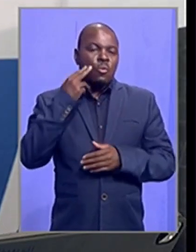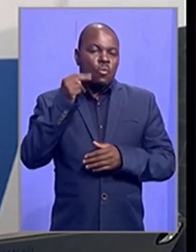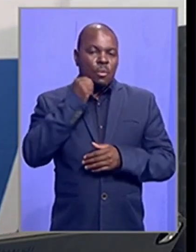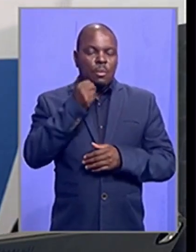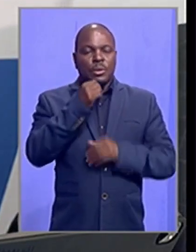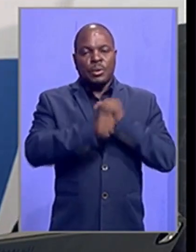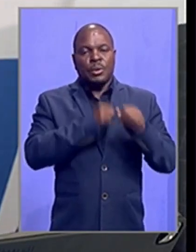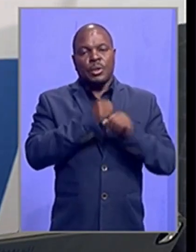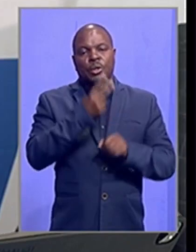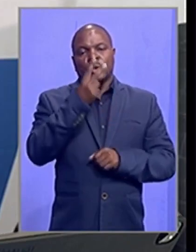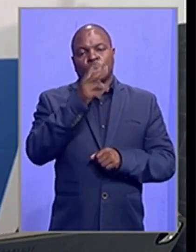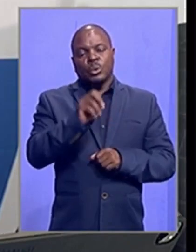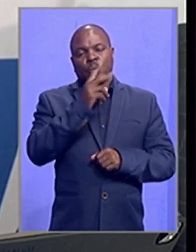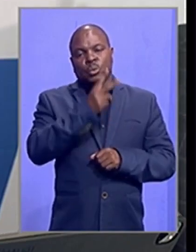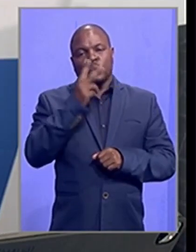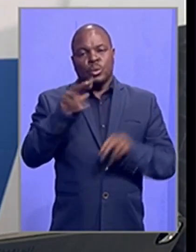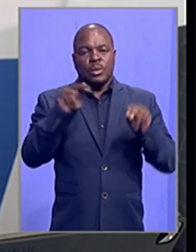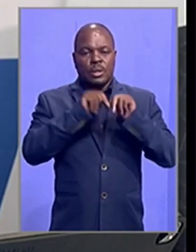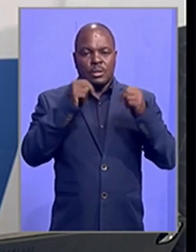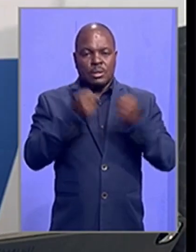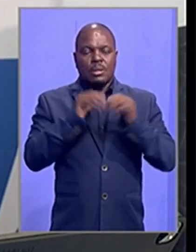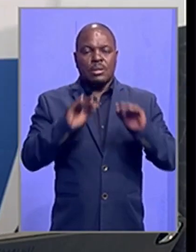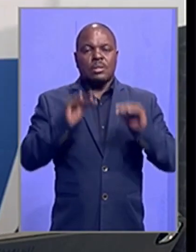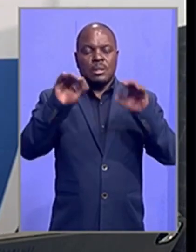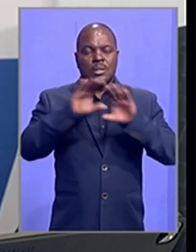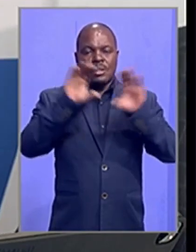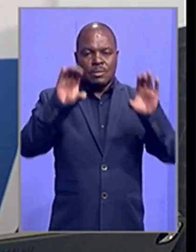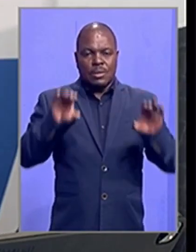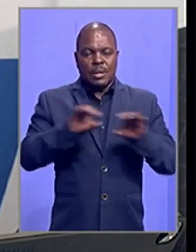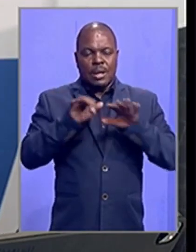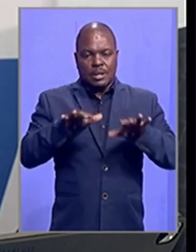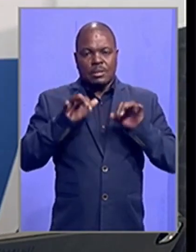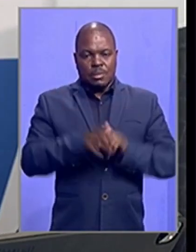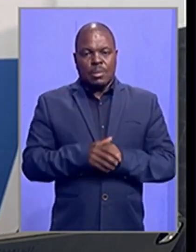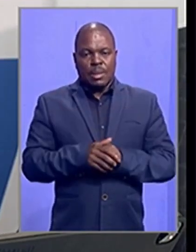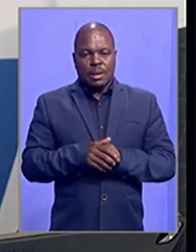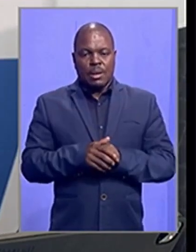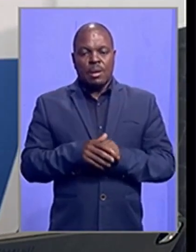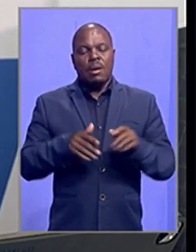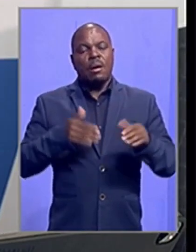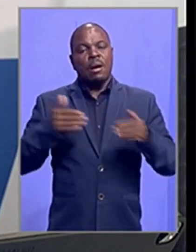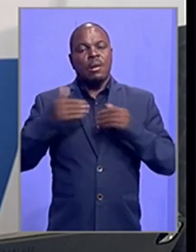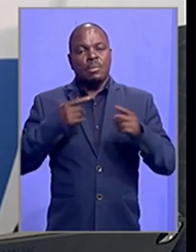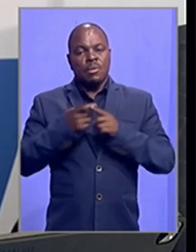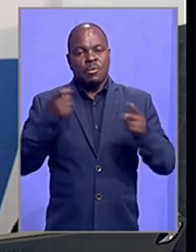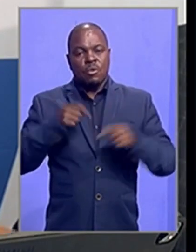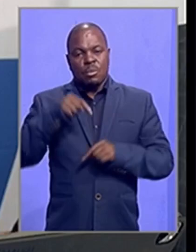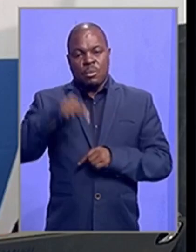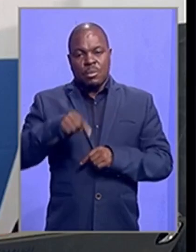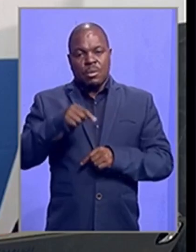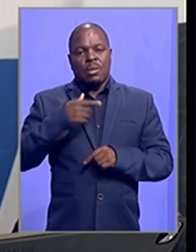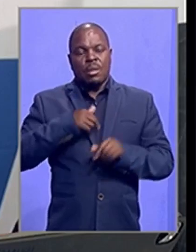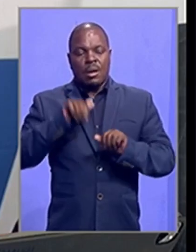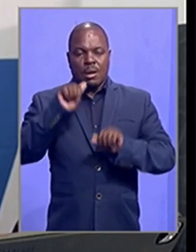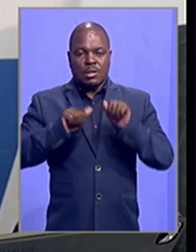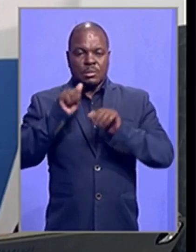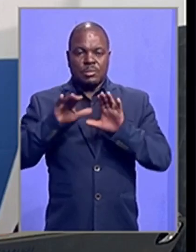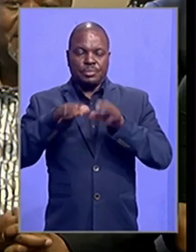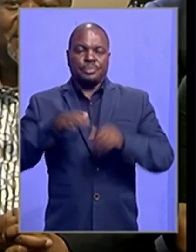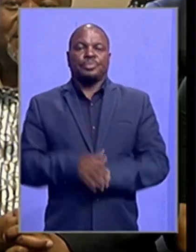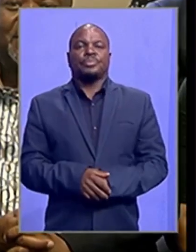2022 National Senior Certificate Examinations administered by the South African Comprehensive Assessment